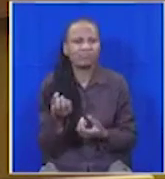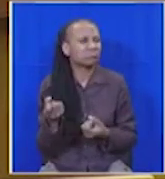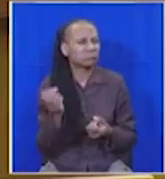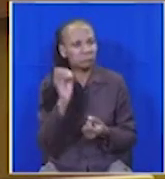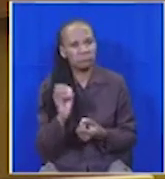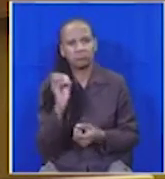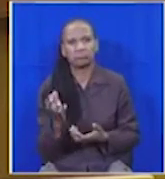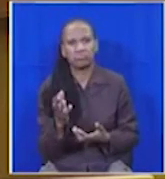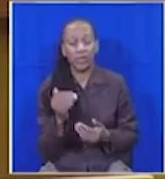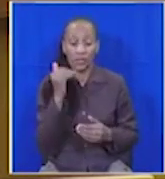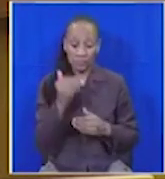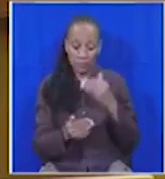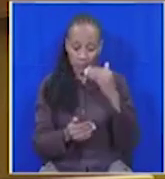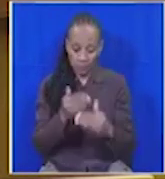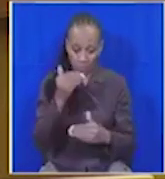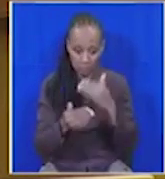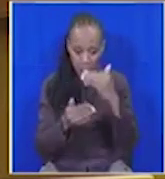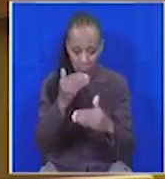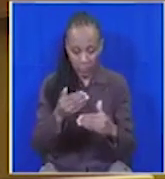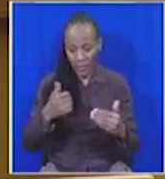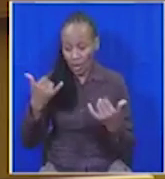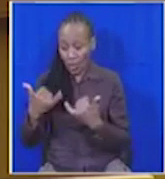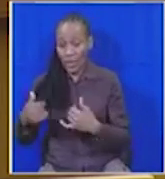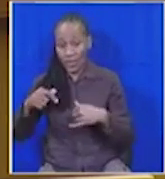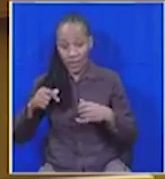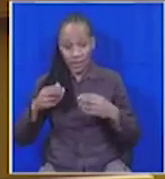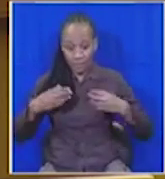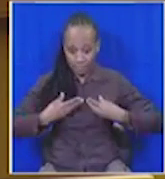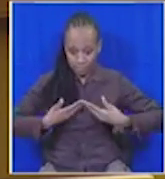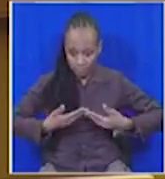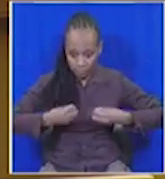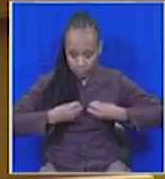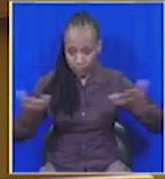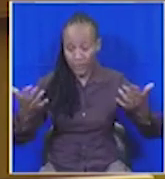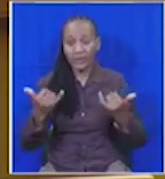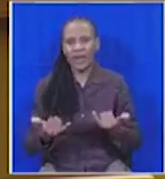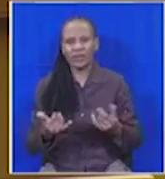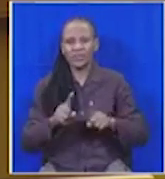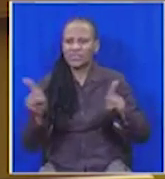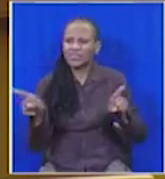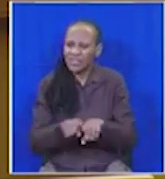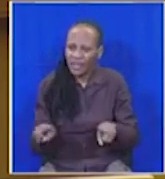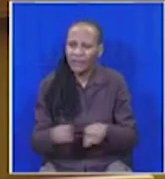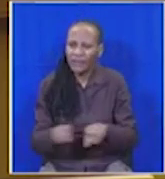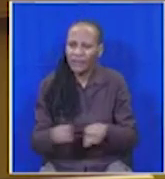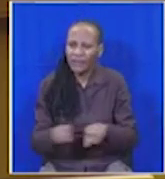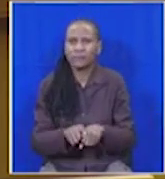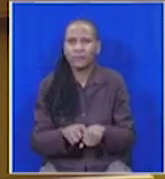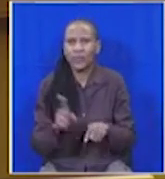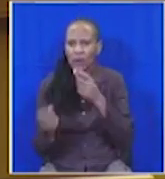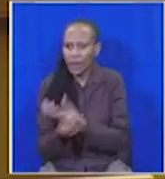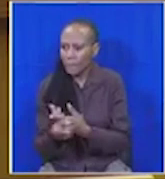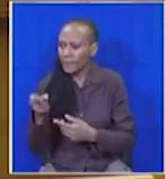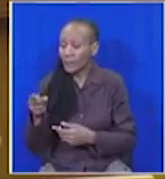of proceedings that we have now introduced is no different from what we see in the Western